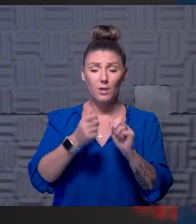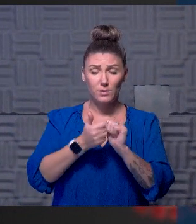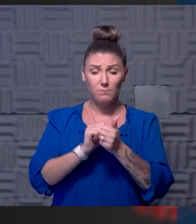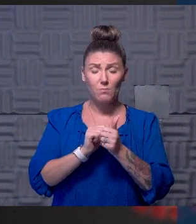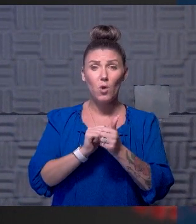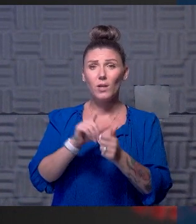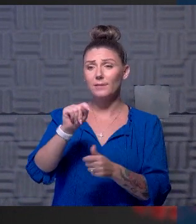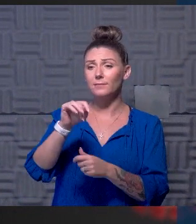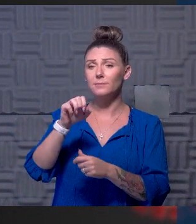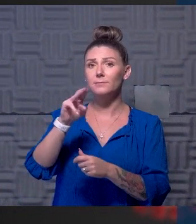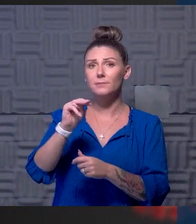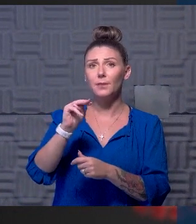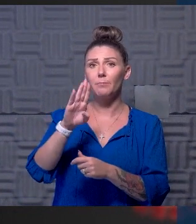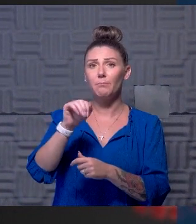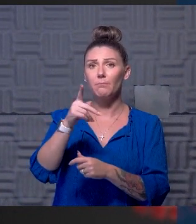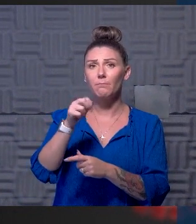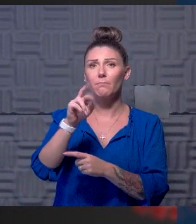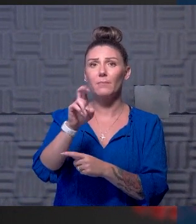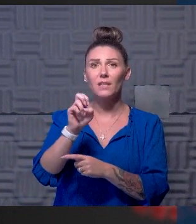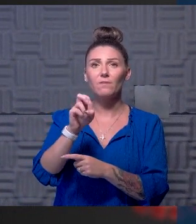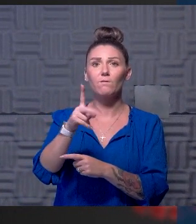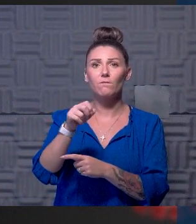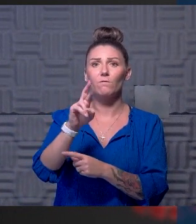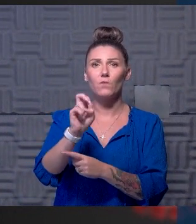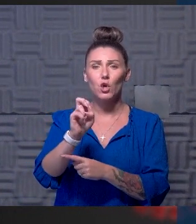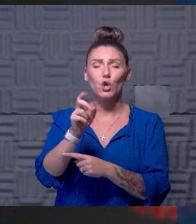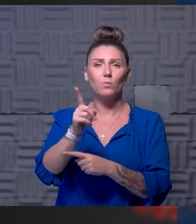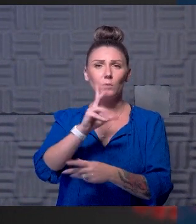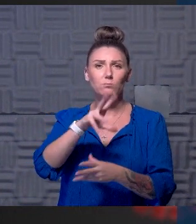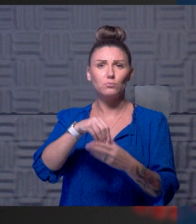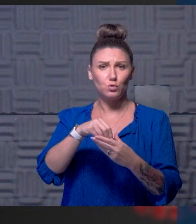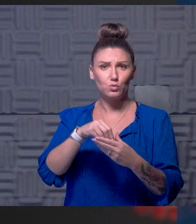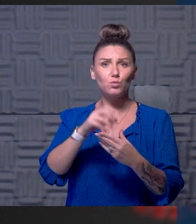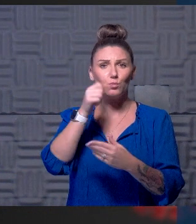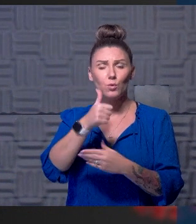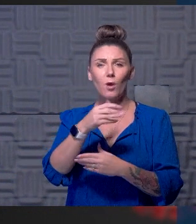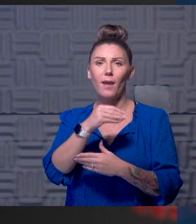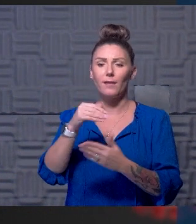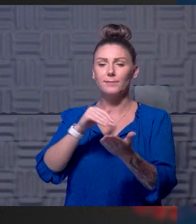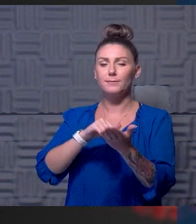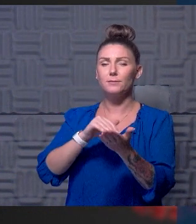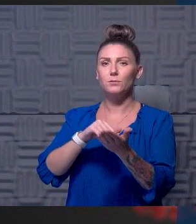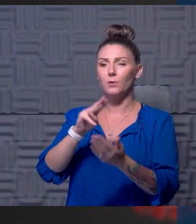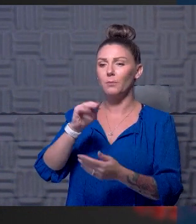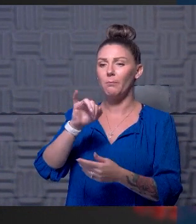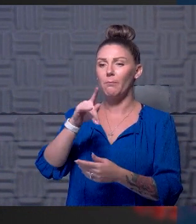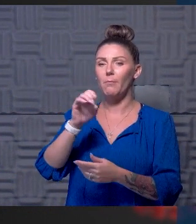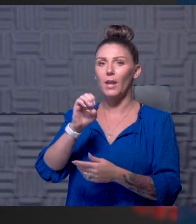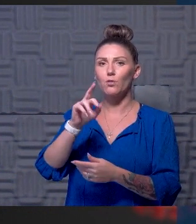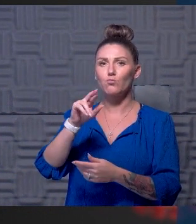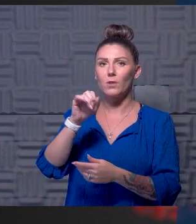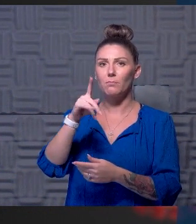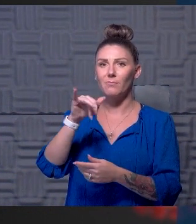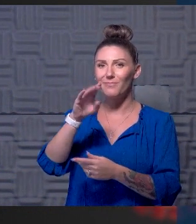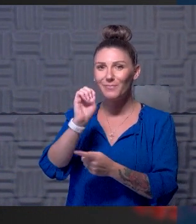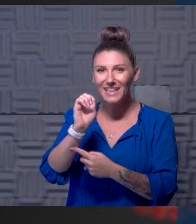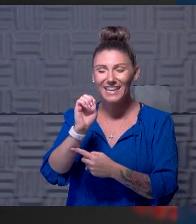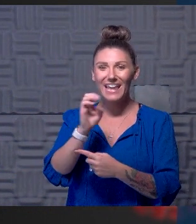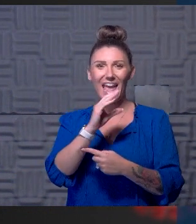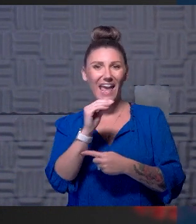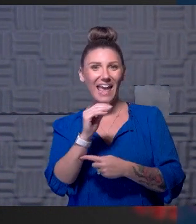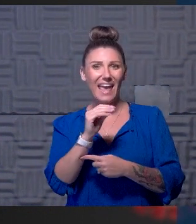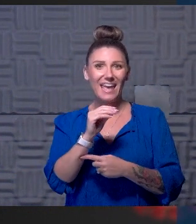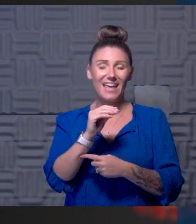Tim Beaver, who is our sports medicine cardiologist, and our sports medicine neurologist, Dr. Michael Rippey, and the head of orthopedics and the man who really helped